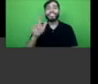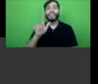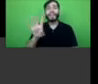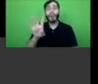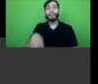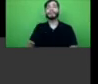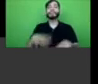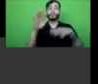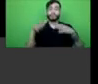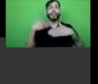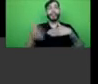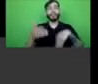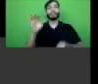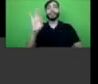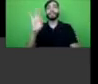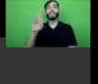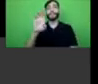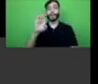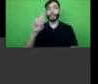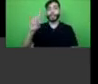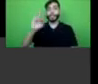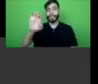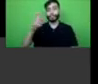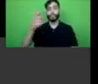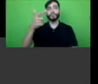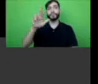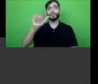Freddie Gray, 25 years old,